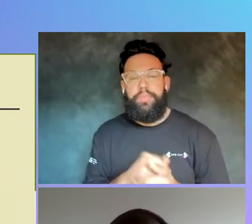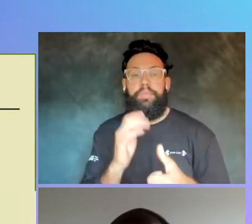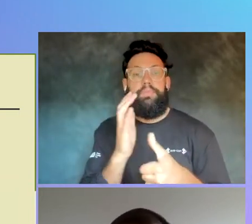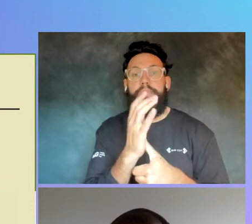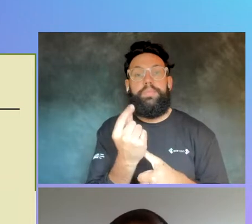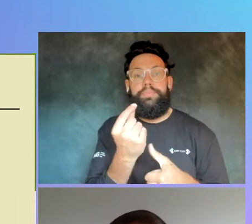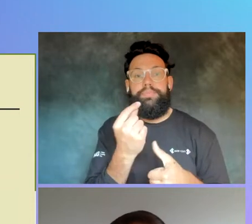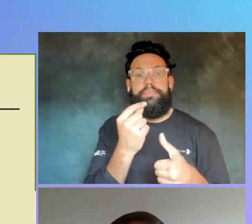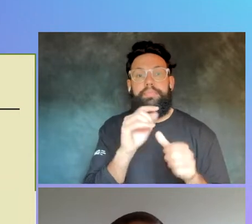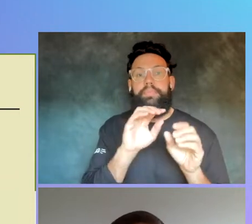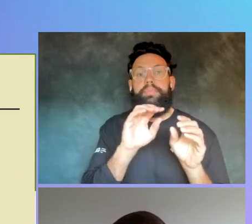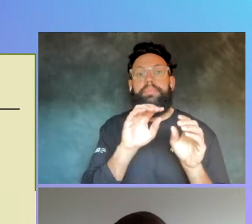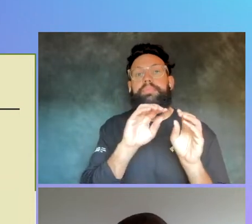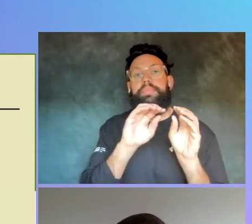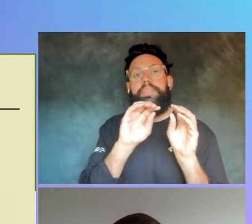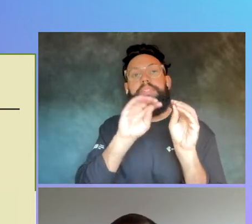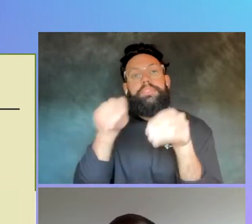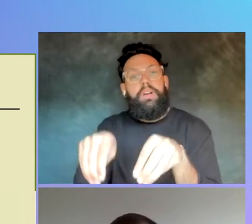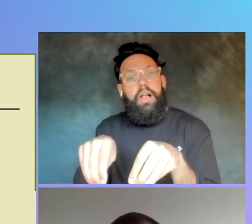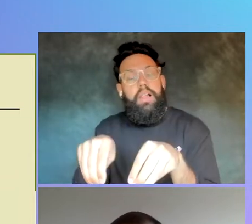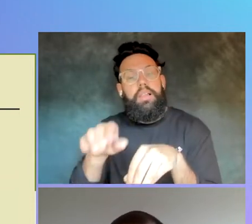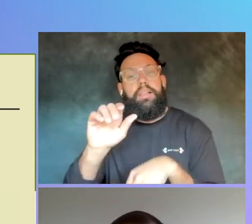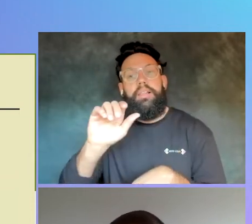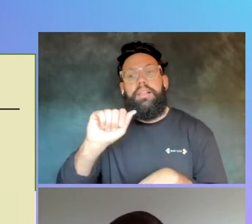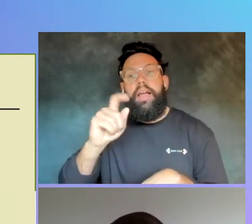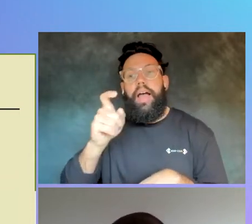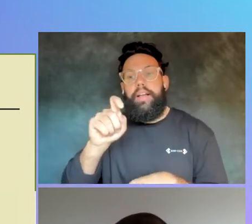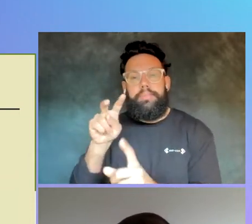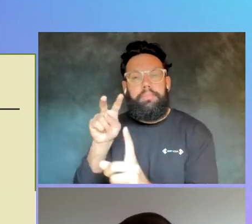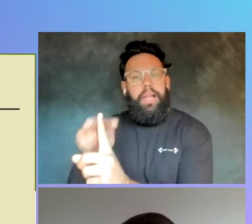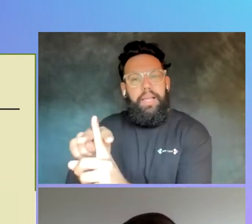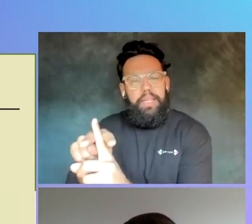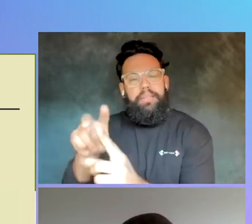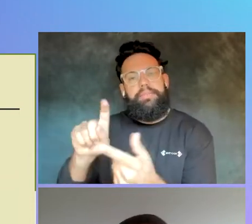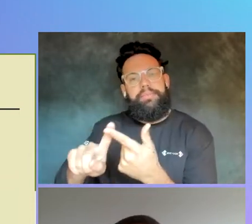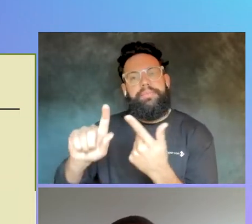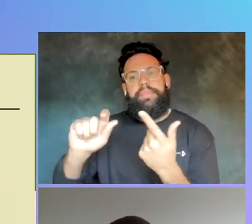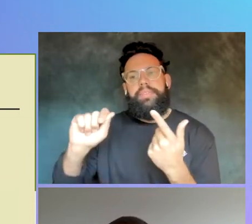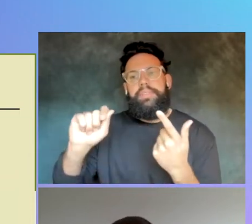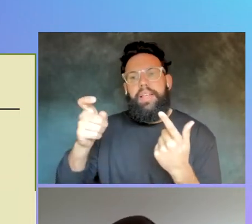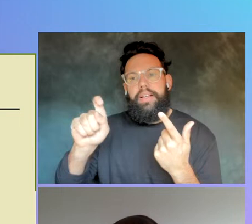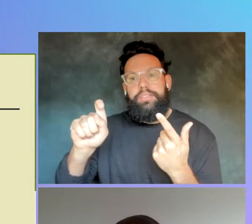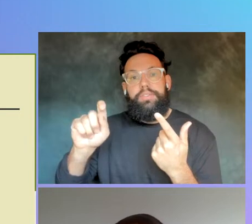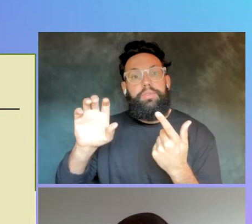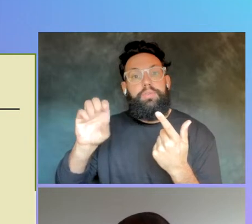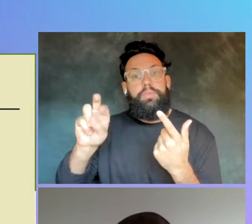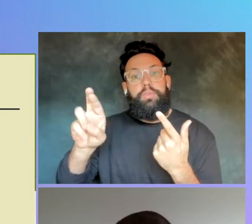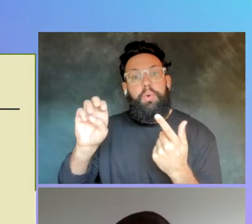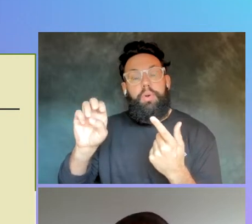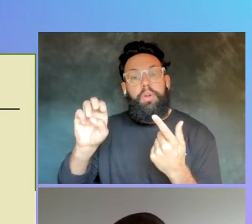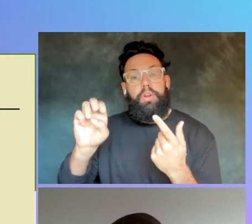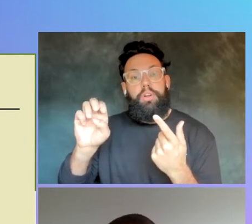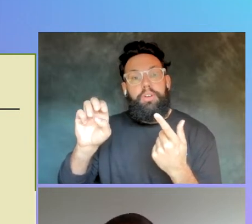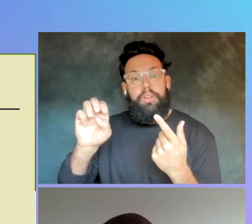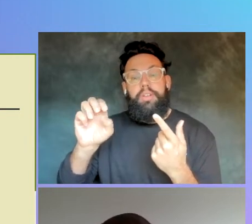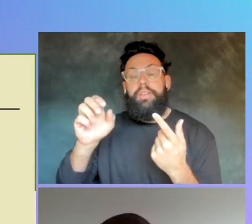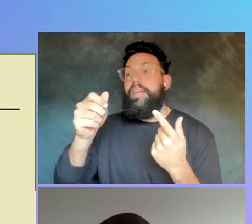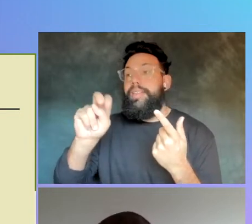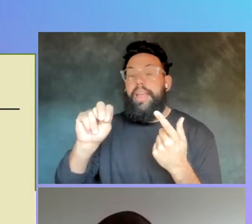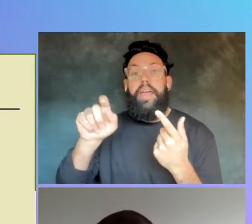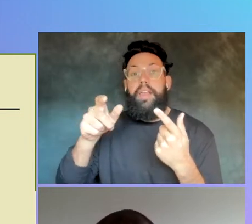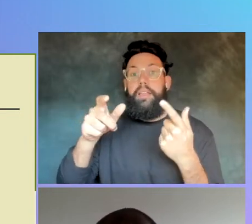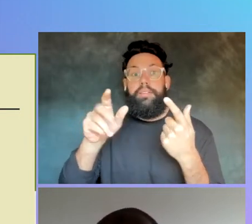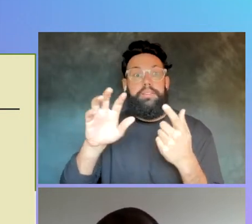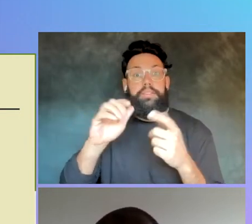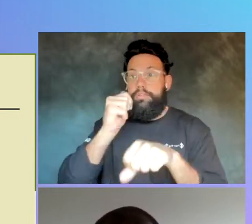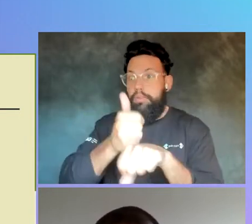Cypress X plugin and Xcore and importing them to, or rather importing the plugin to the